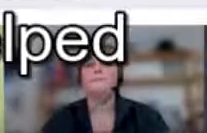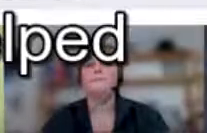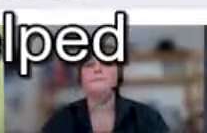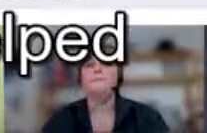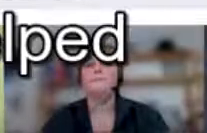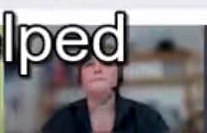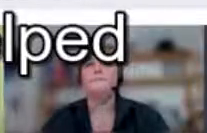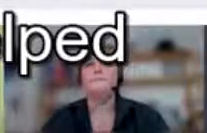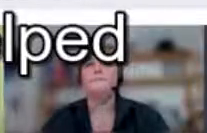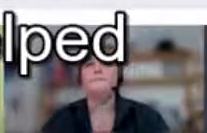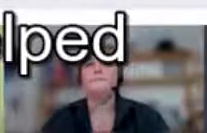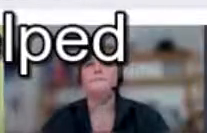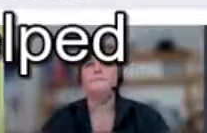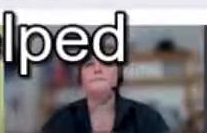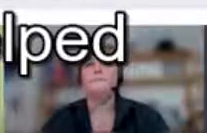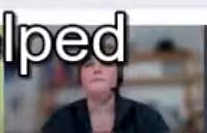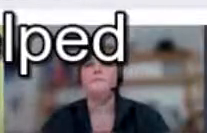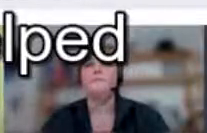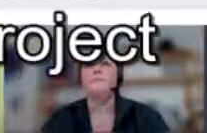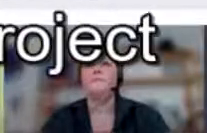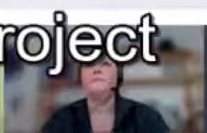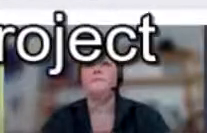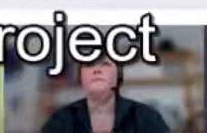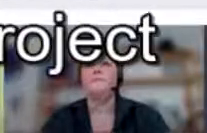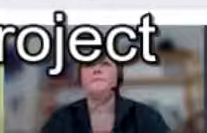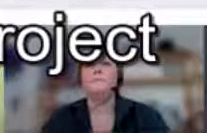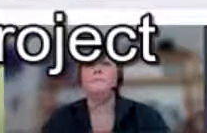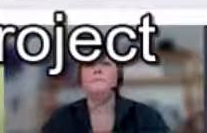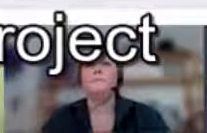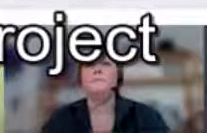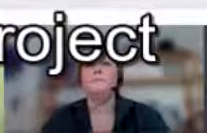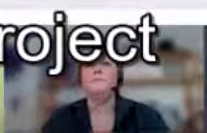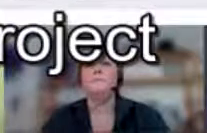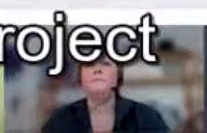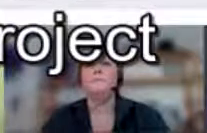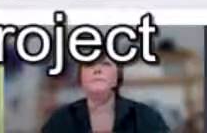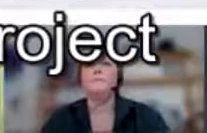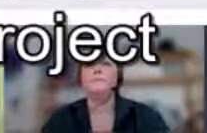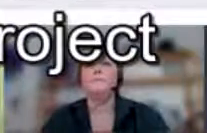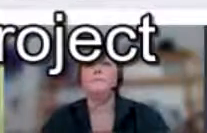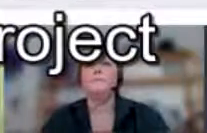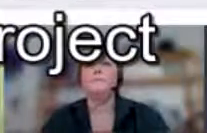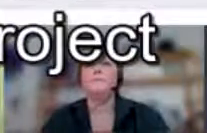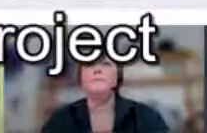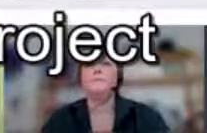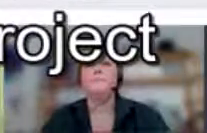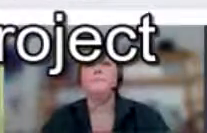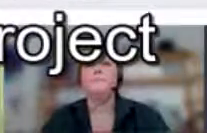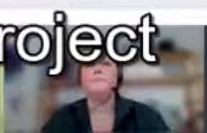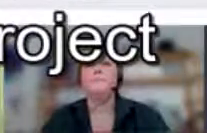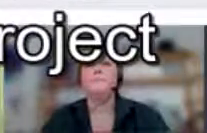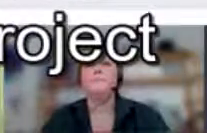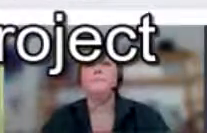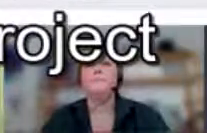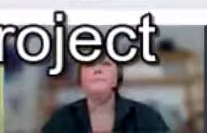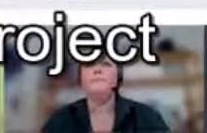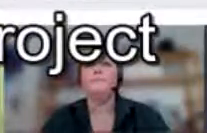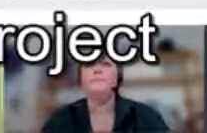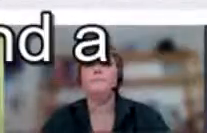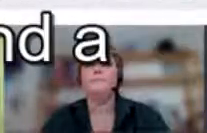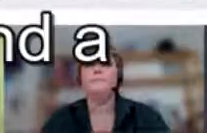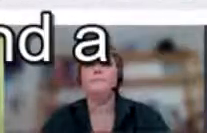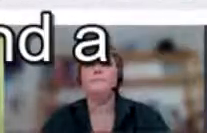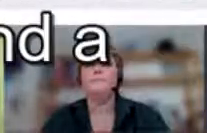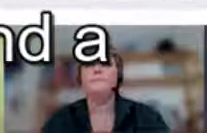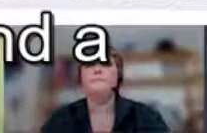consultation in the summer of 2020 has helped further shape the development of the project. We've also made some changes to the project